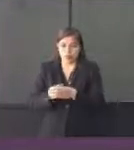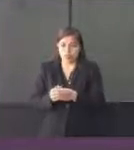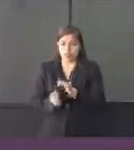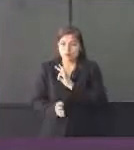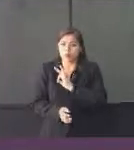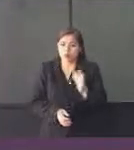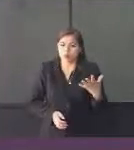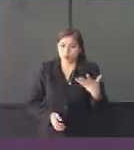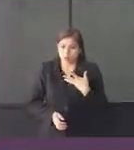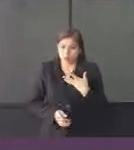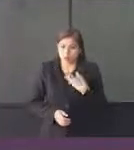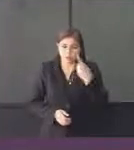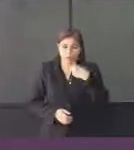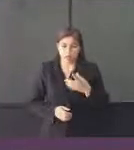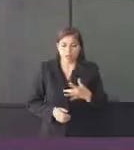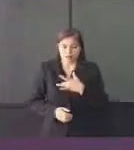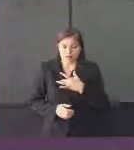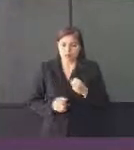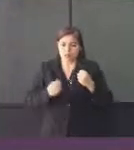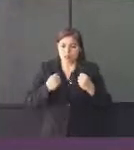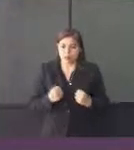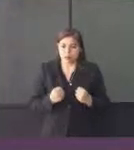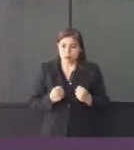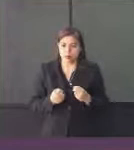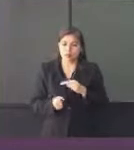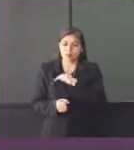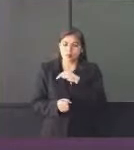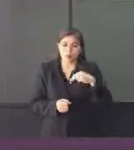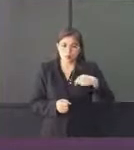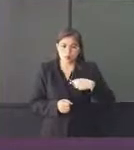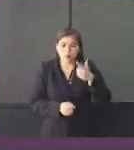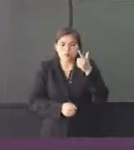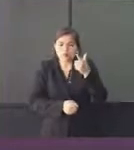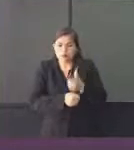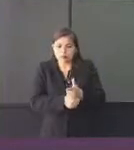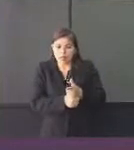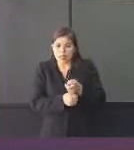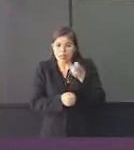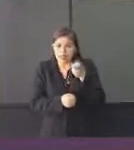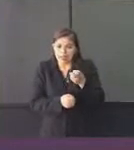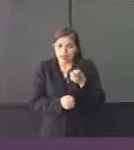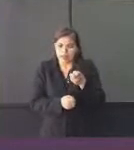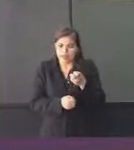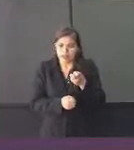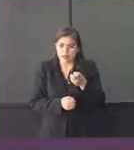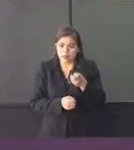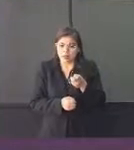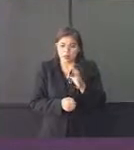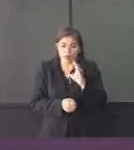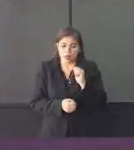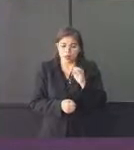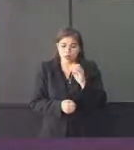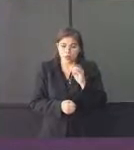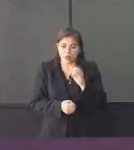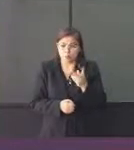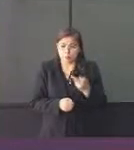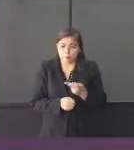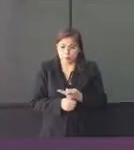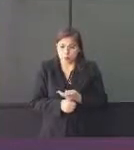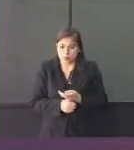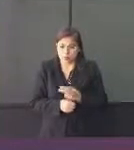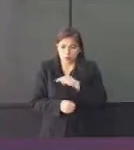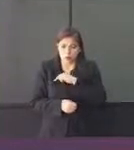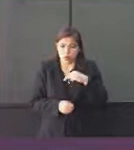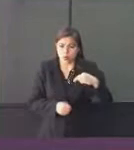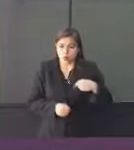networks may support them. If we detect that this is a case, that's why it's so important